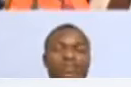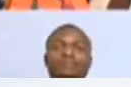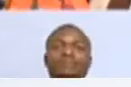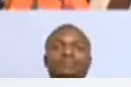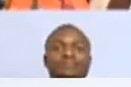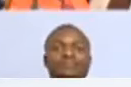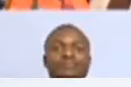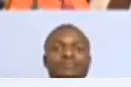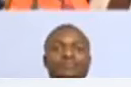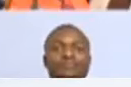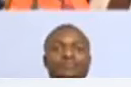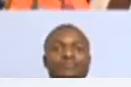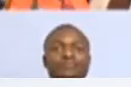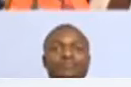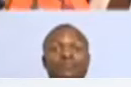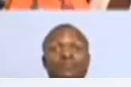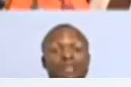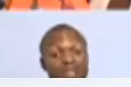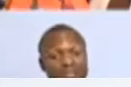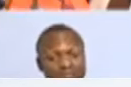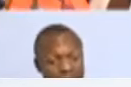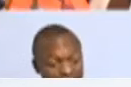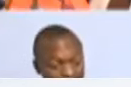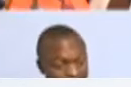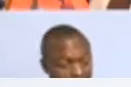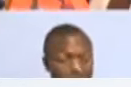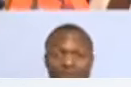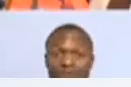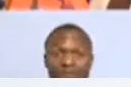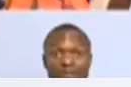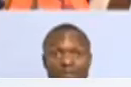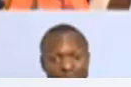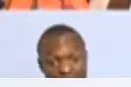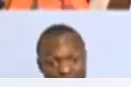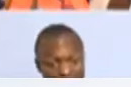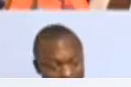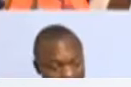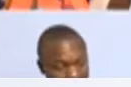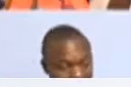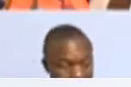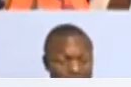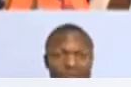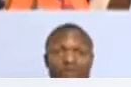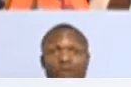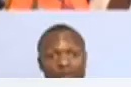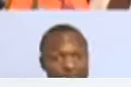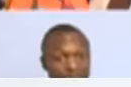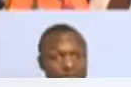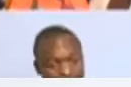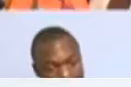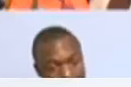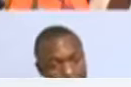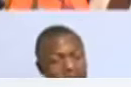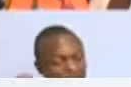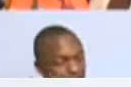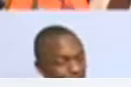in the League of Decent Nations, in the League of Decent Nations, and also to promote investments,